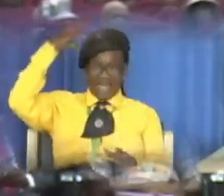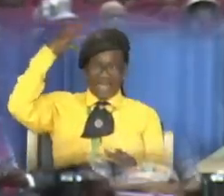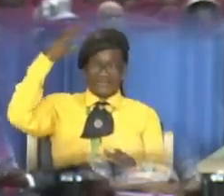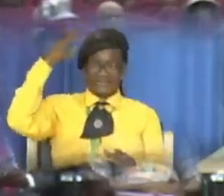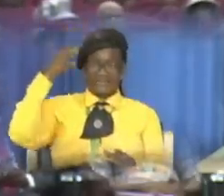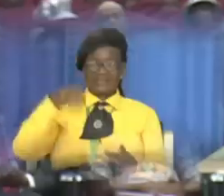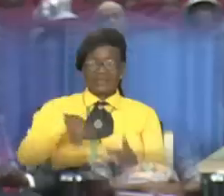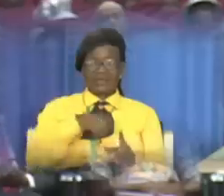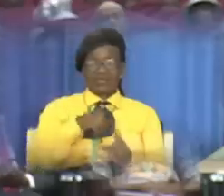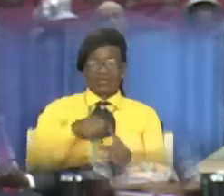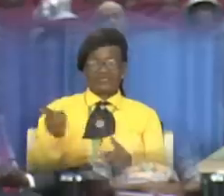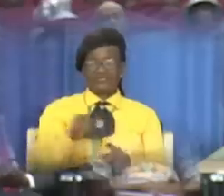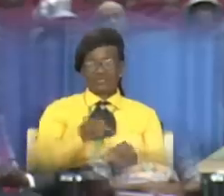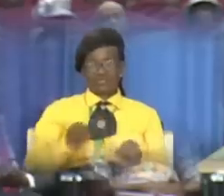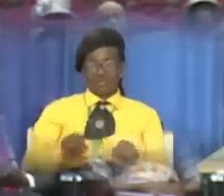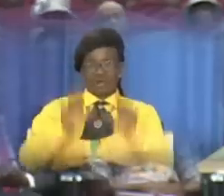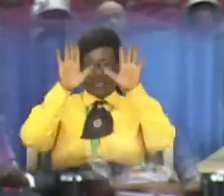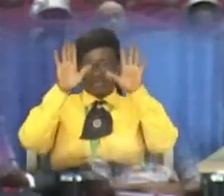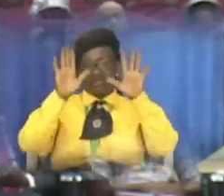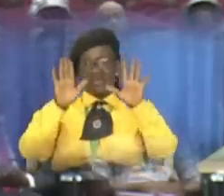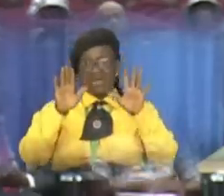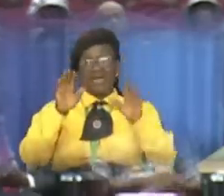five.